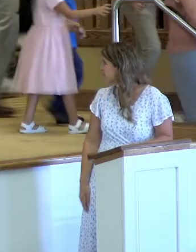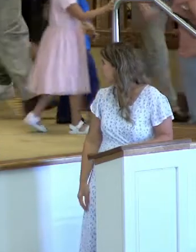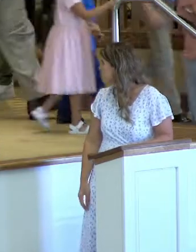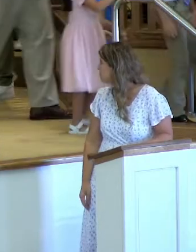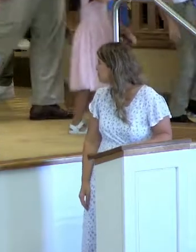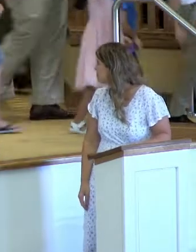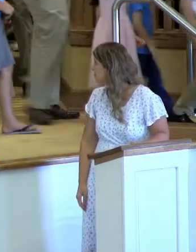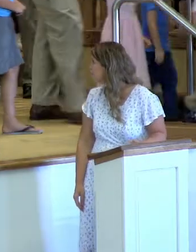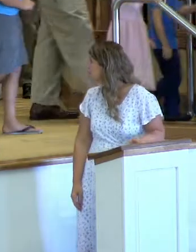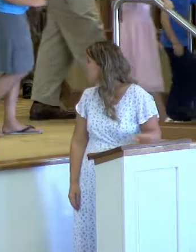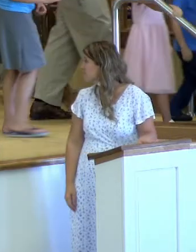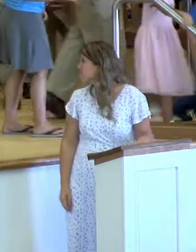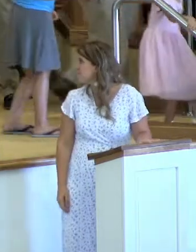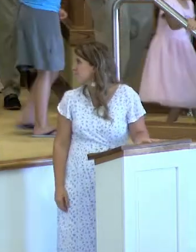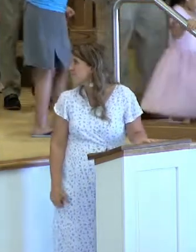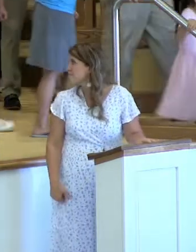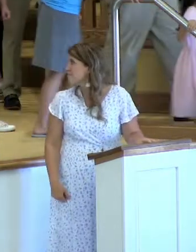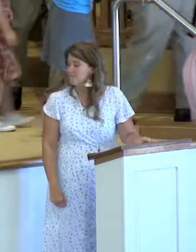Amen.